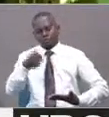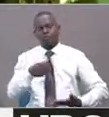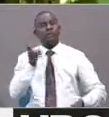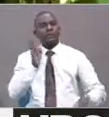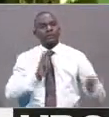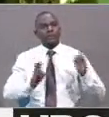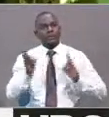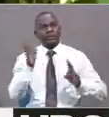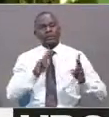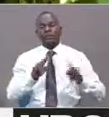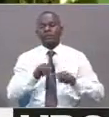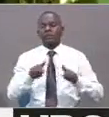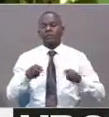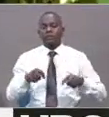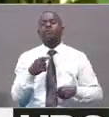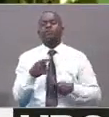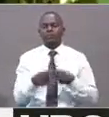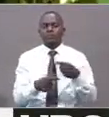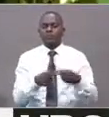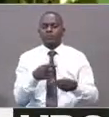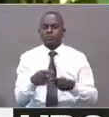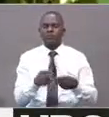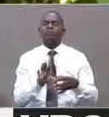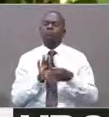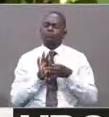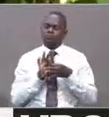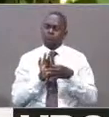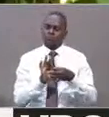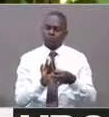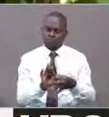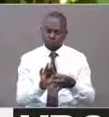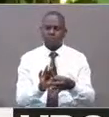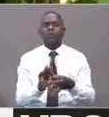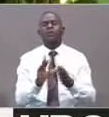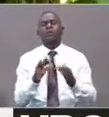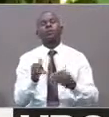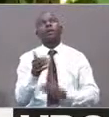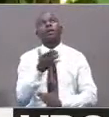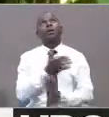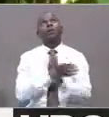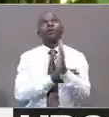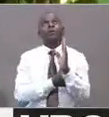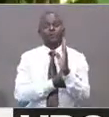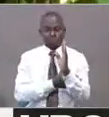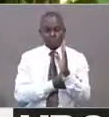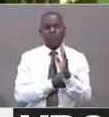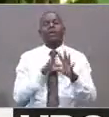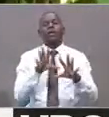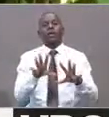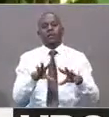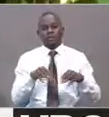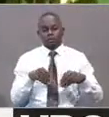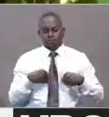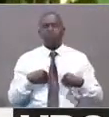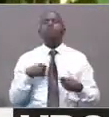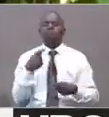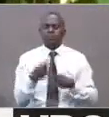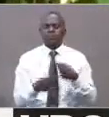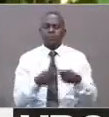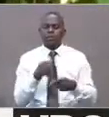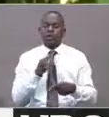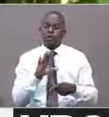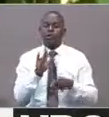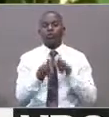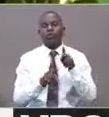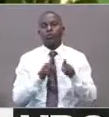us. Please continue to walk with us and be our God and allow us always to be your